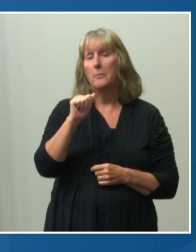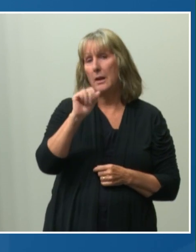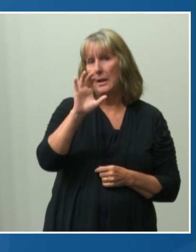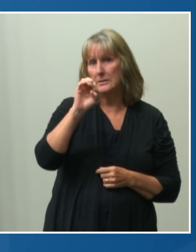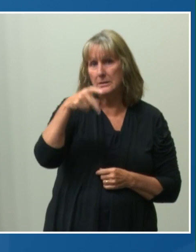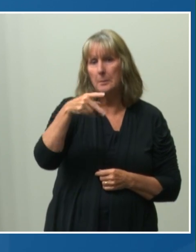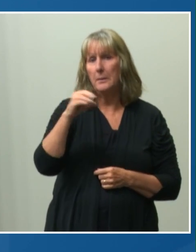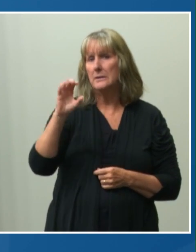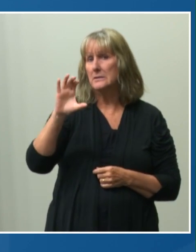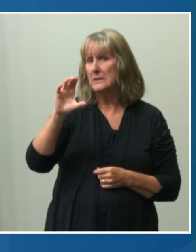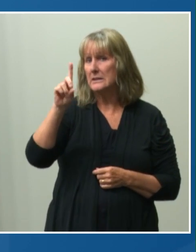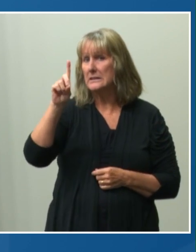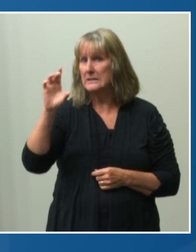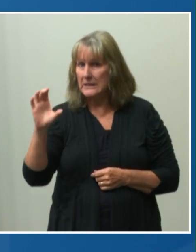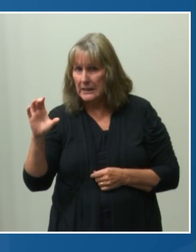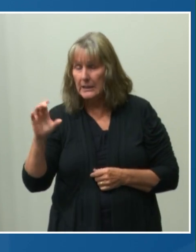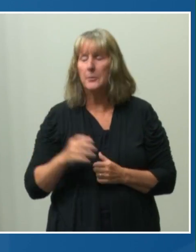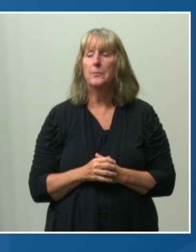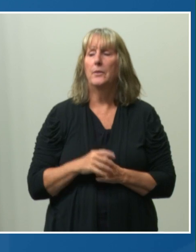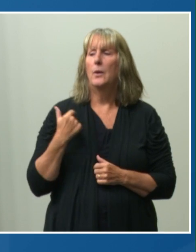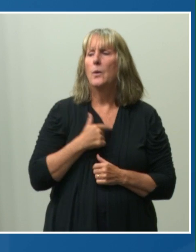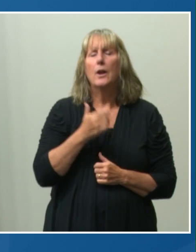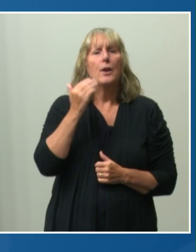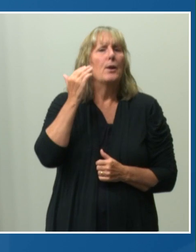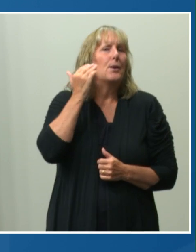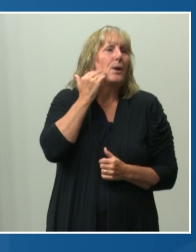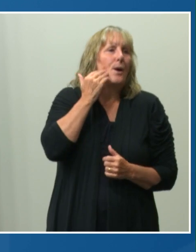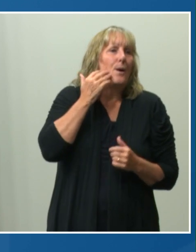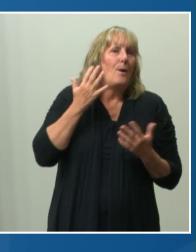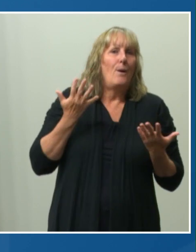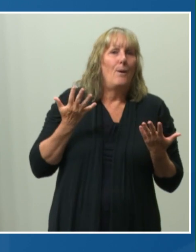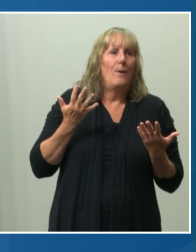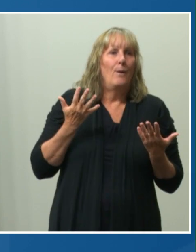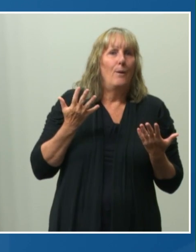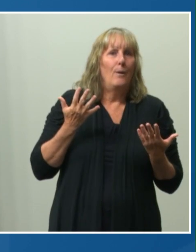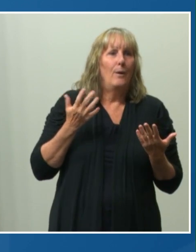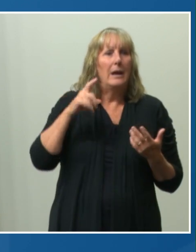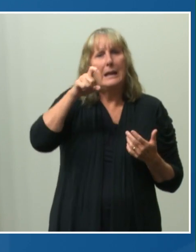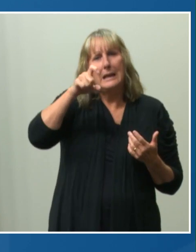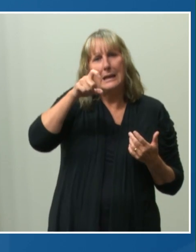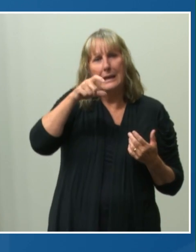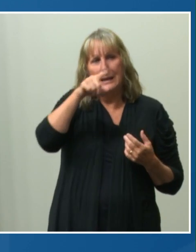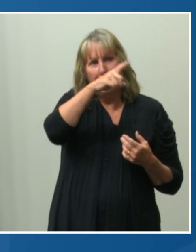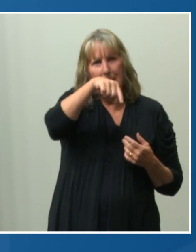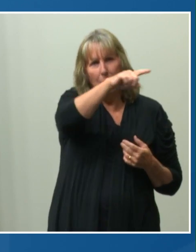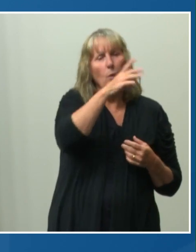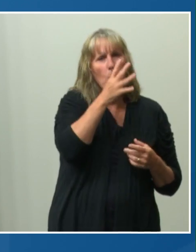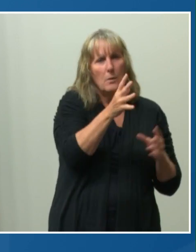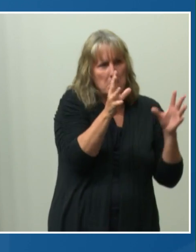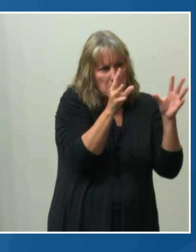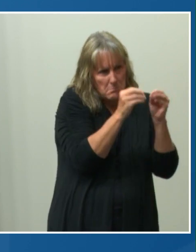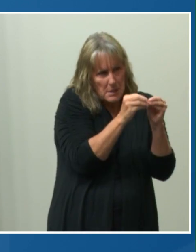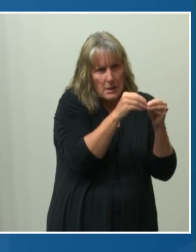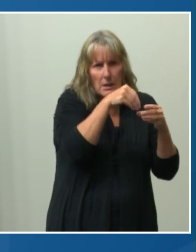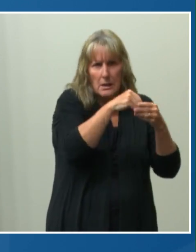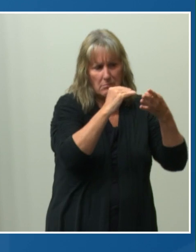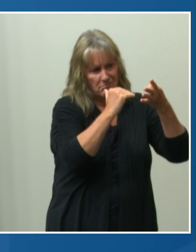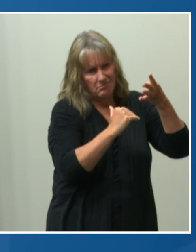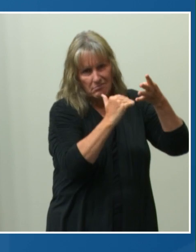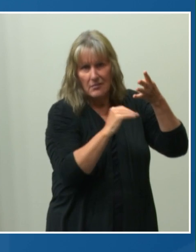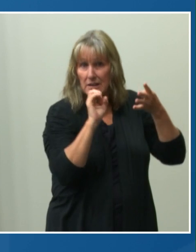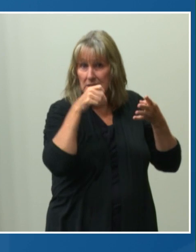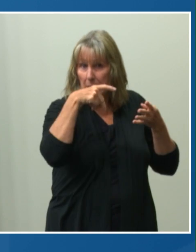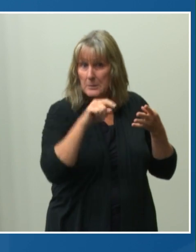CDC. To give, and we know that they're meeting later in September. And